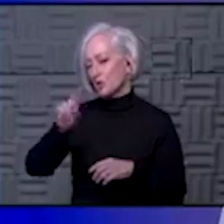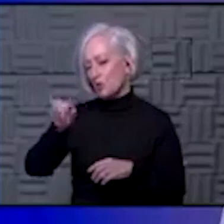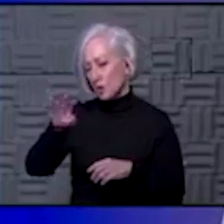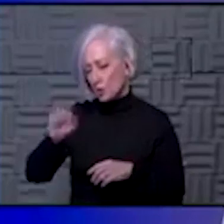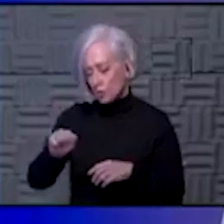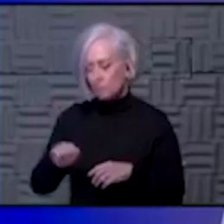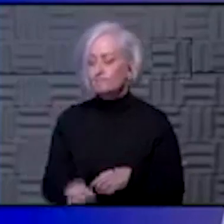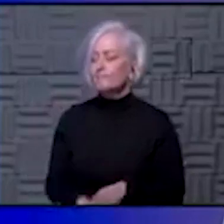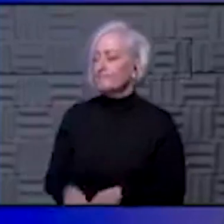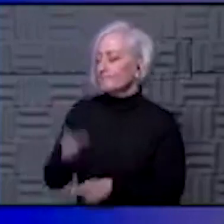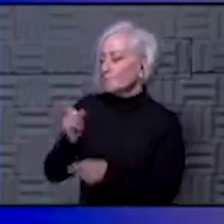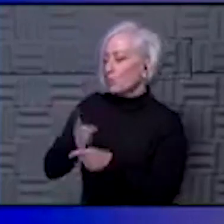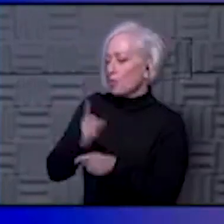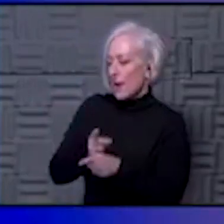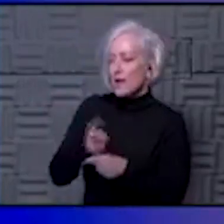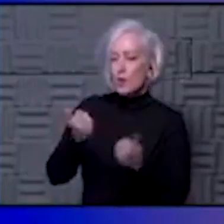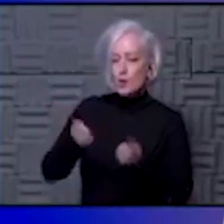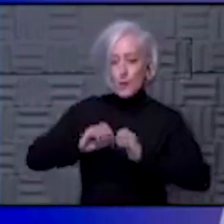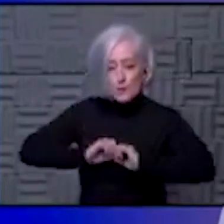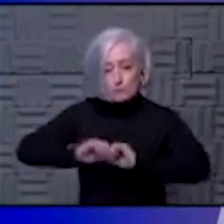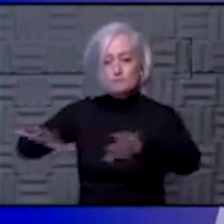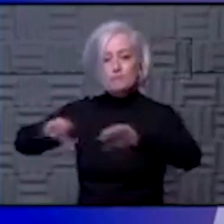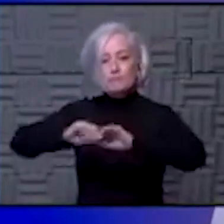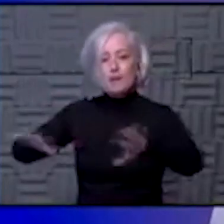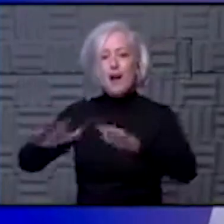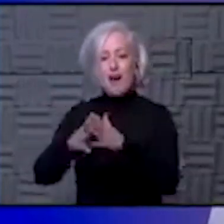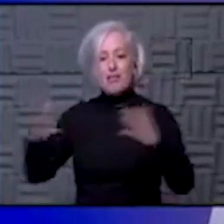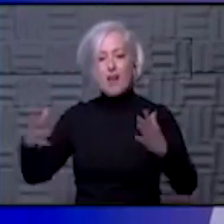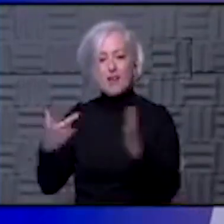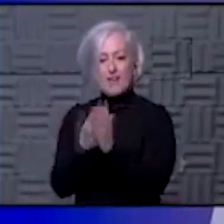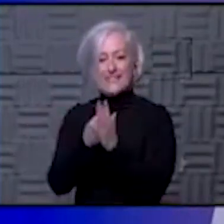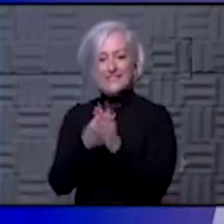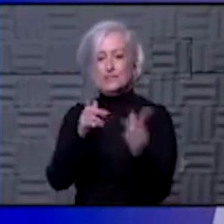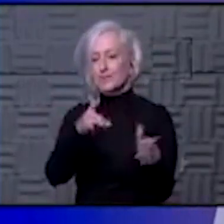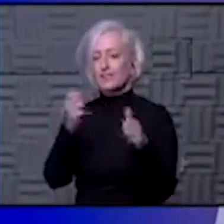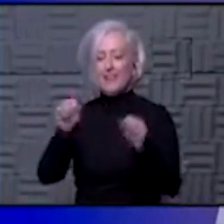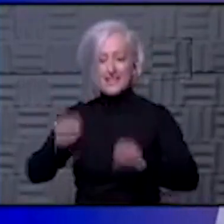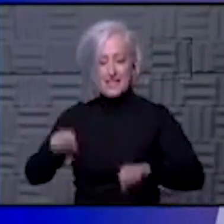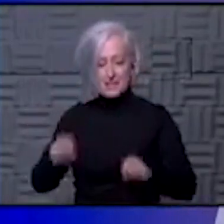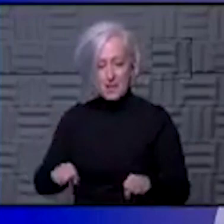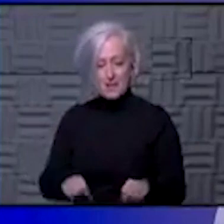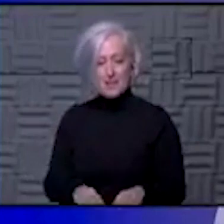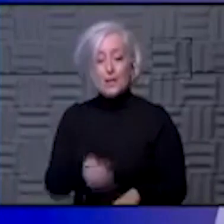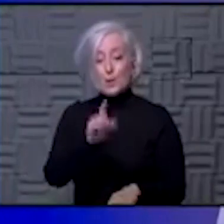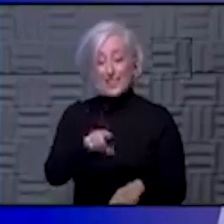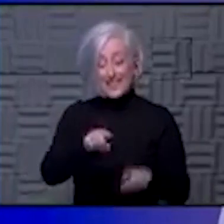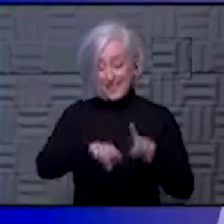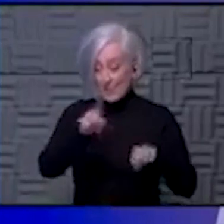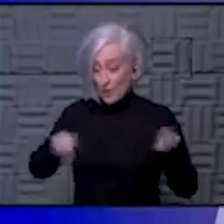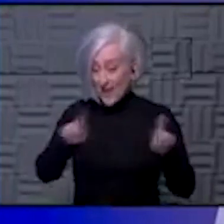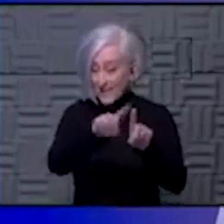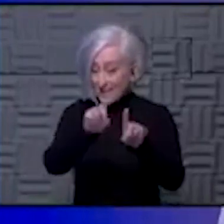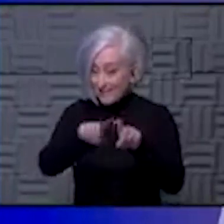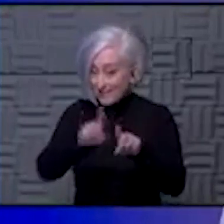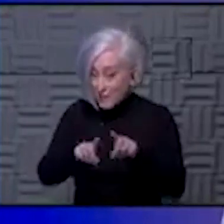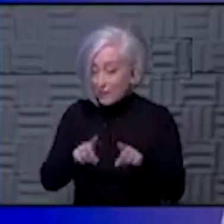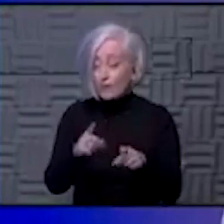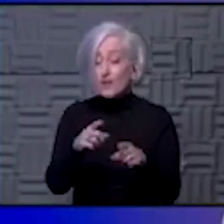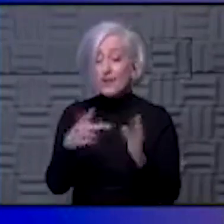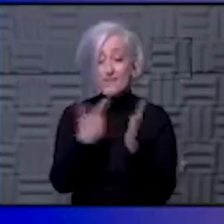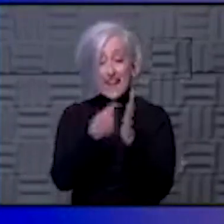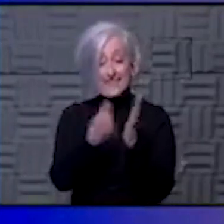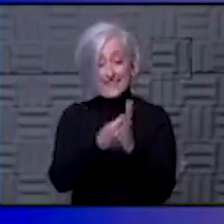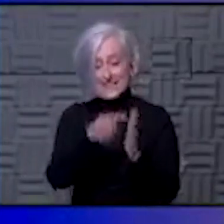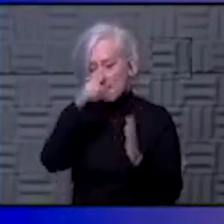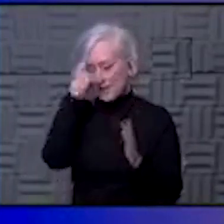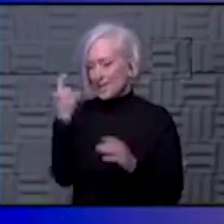for in such a quick time. We need as many different vaccines because not one manufacturer can manufacture all of these